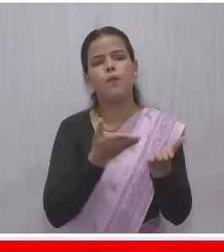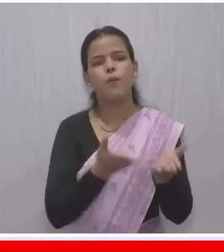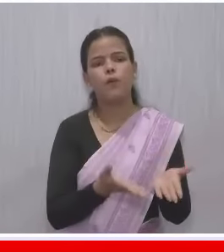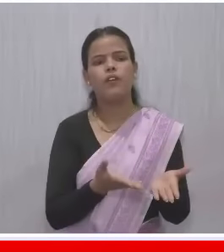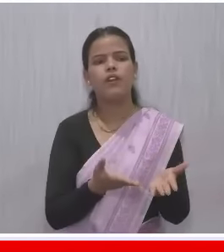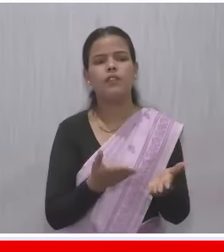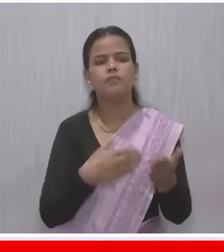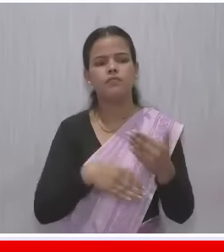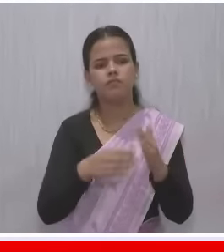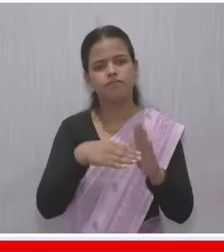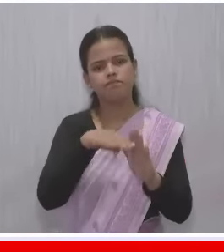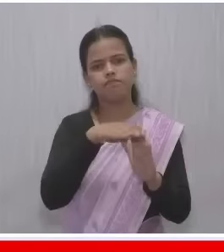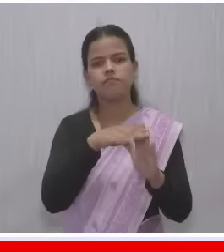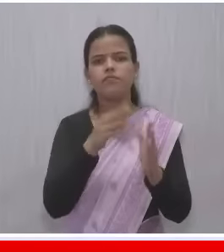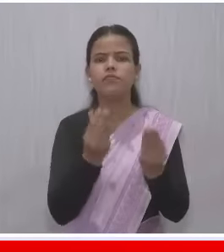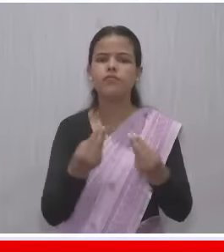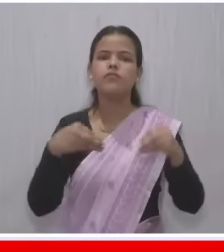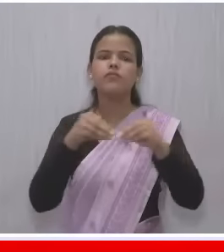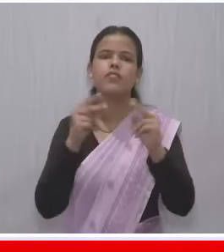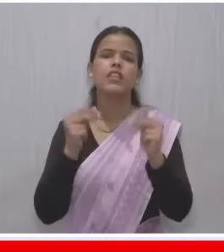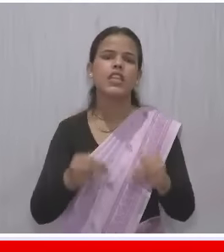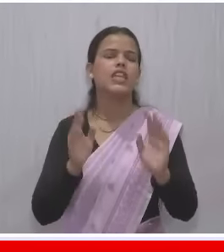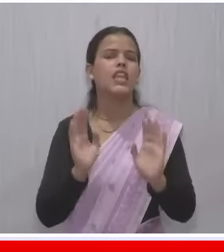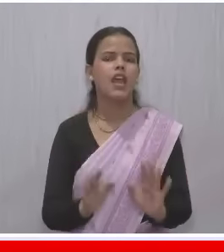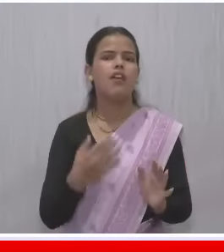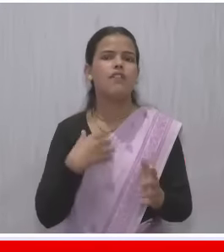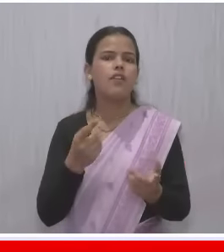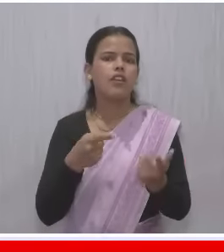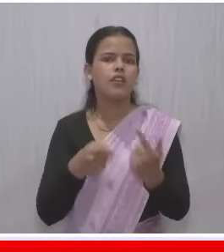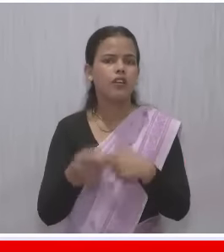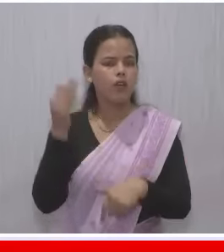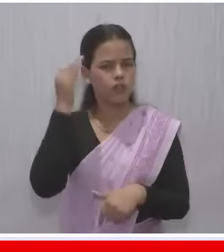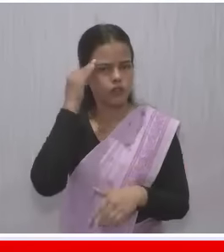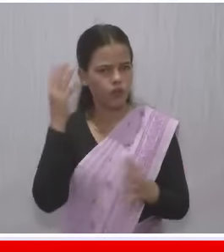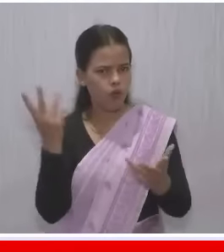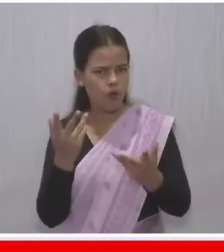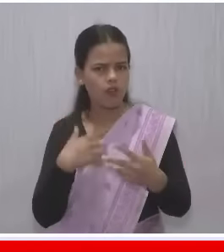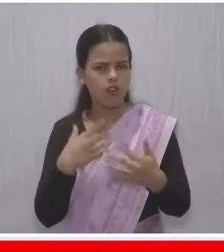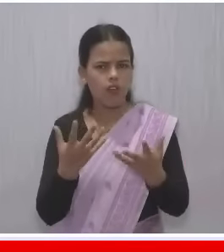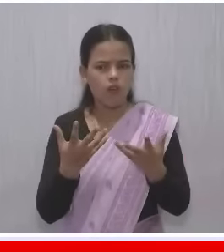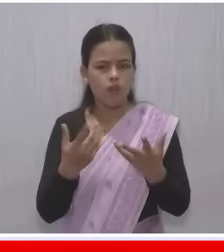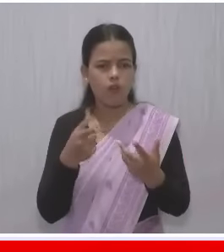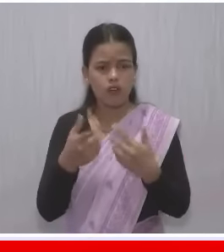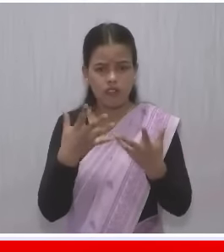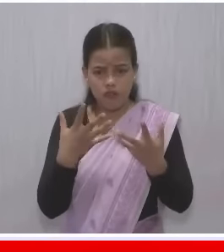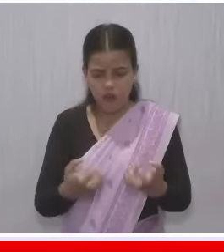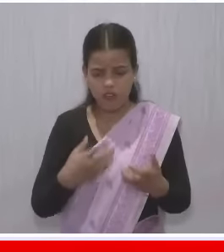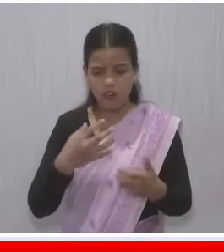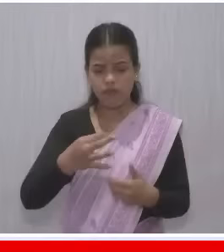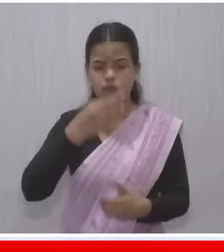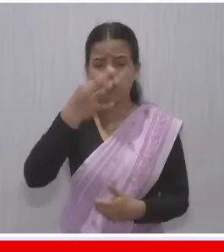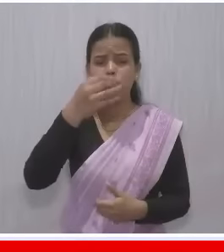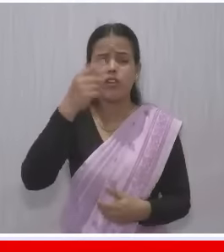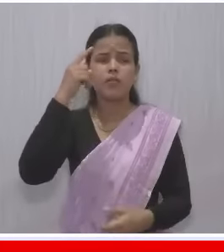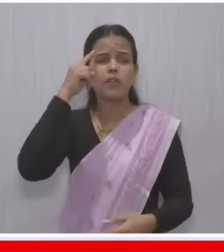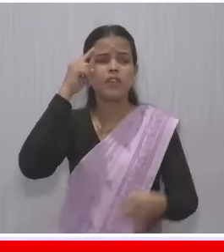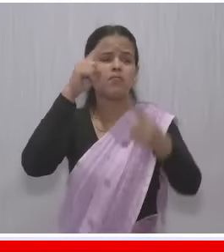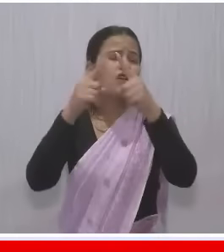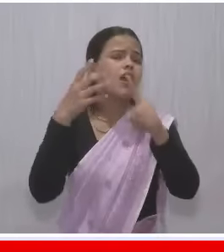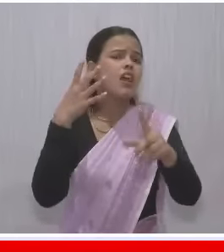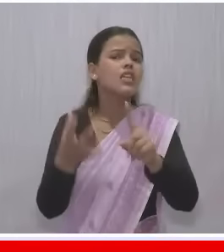every student gets an opportunity to know what they want to pursue in the future, how they are going to